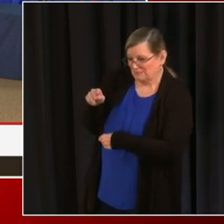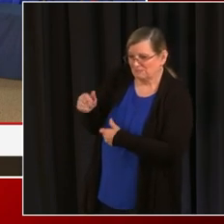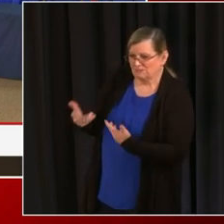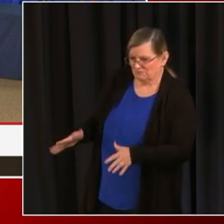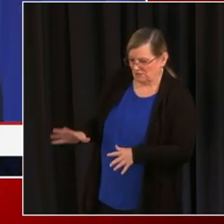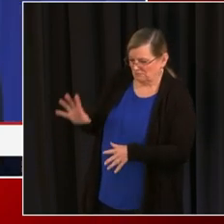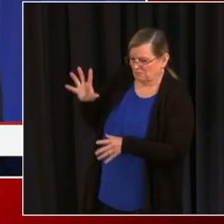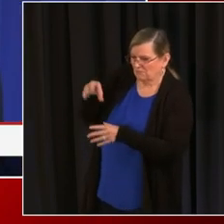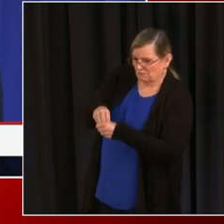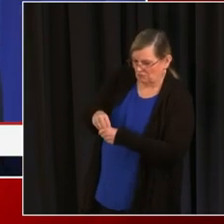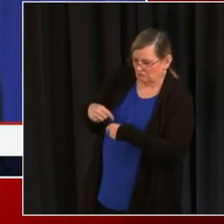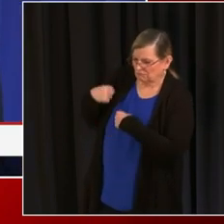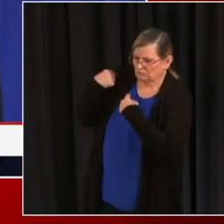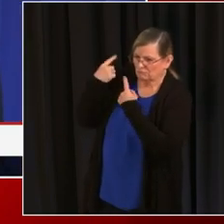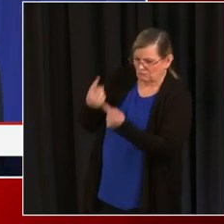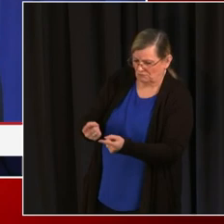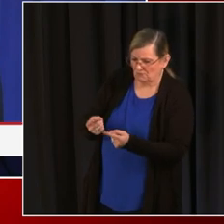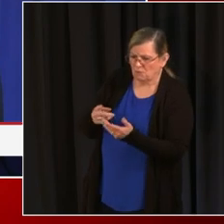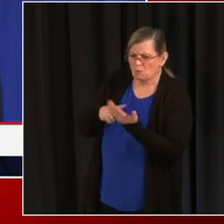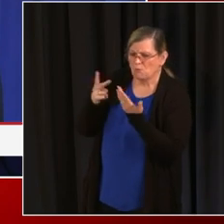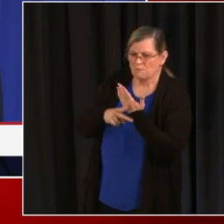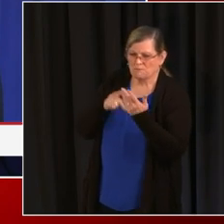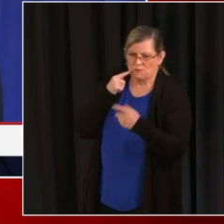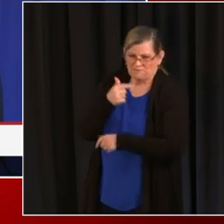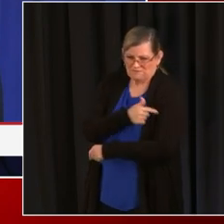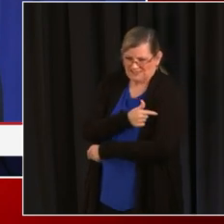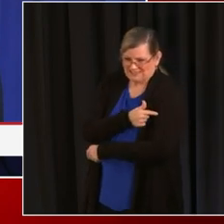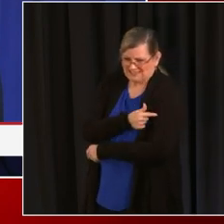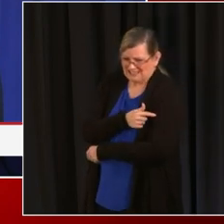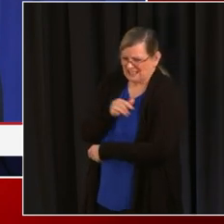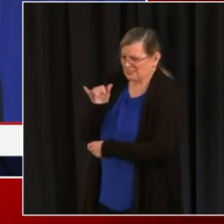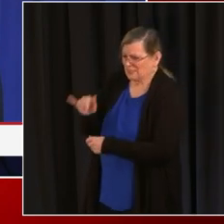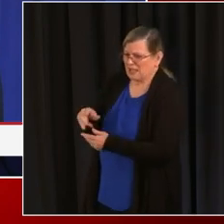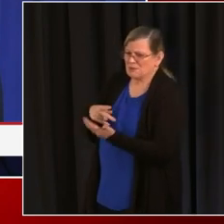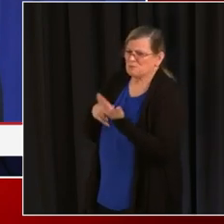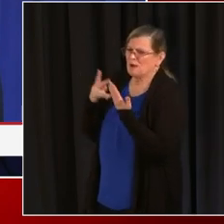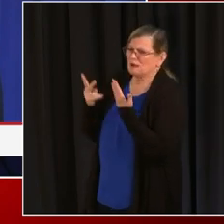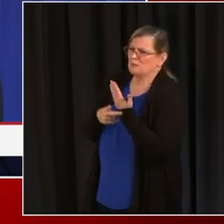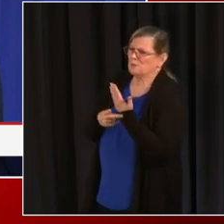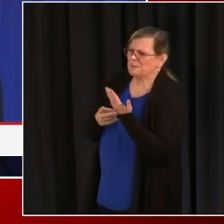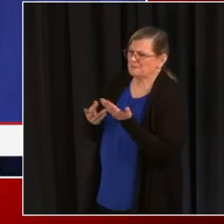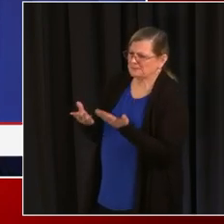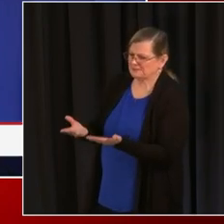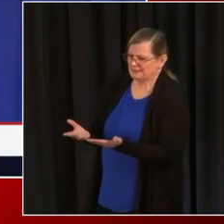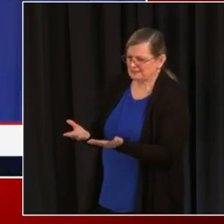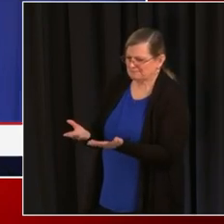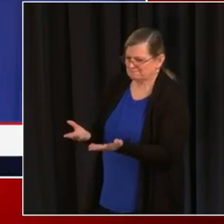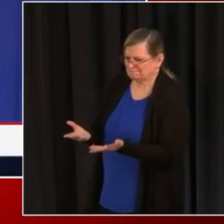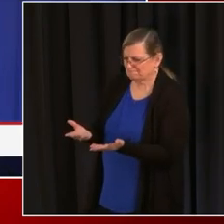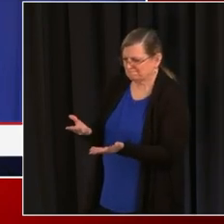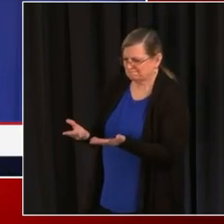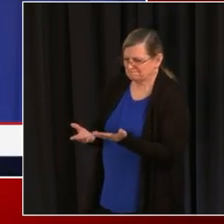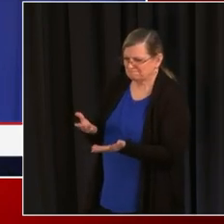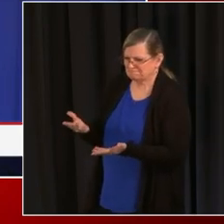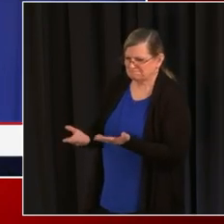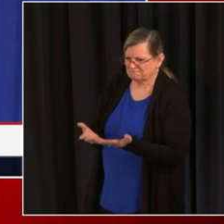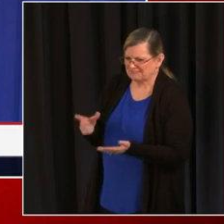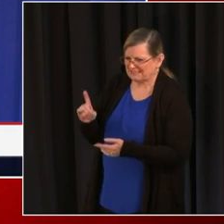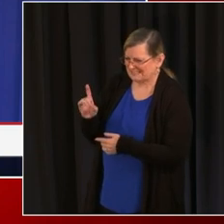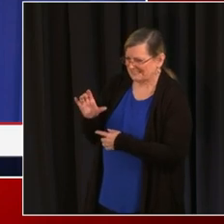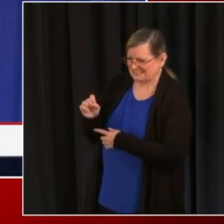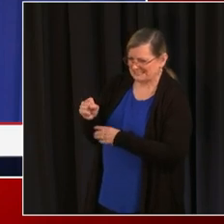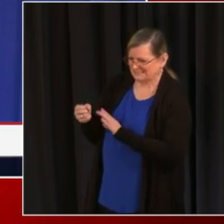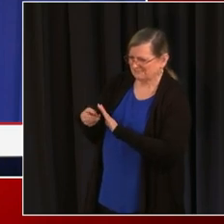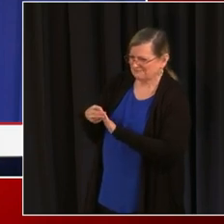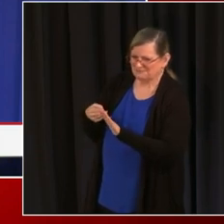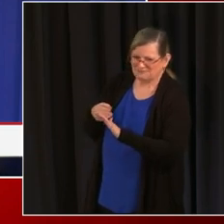program for community vaccinations. That program was ultimately, DC was deemed